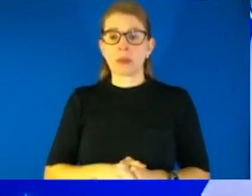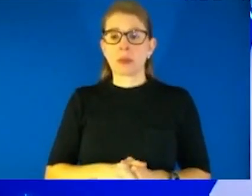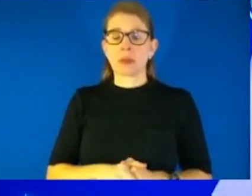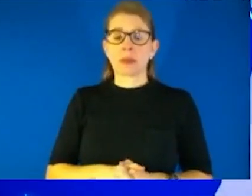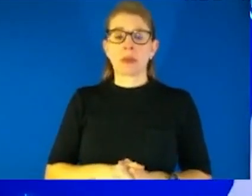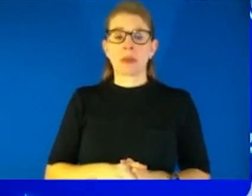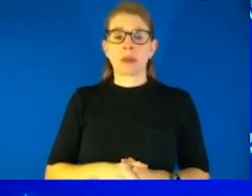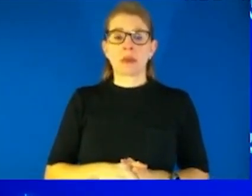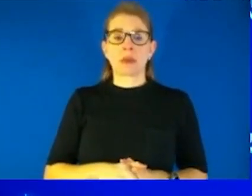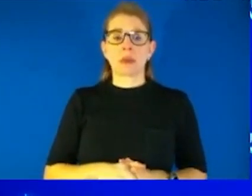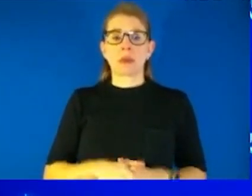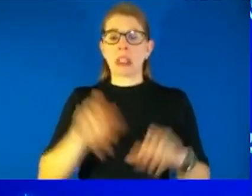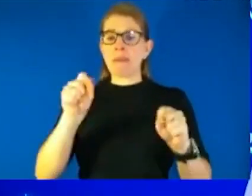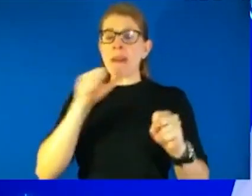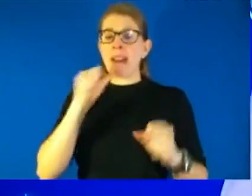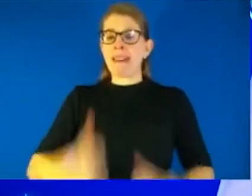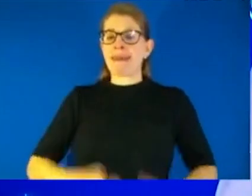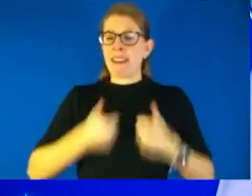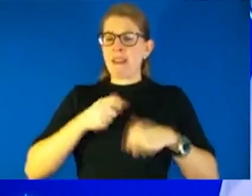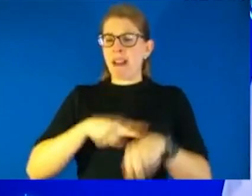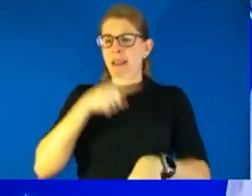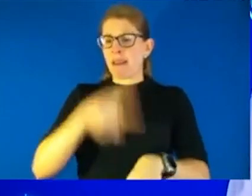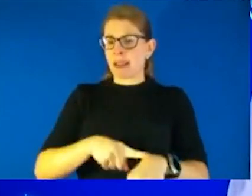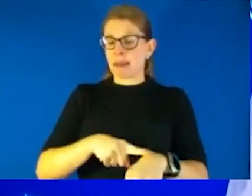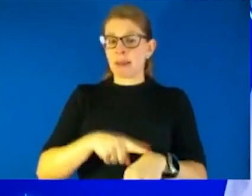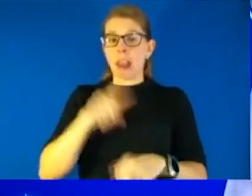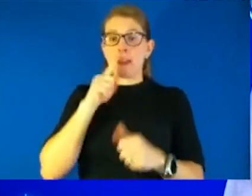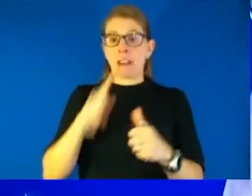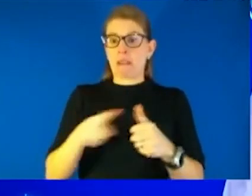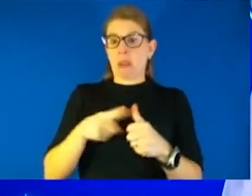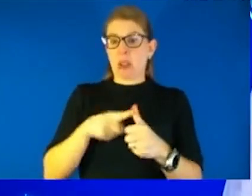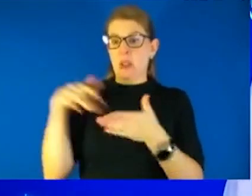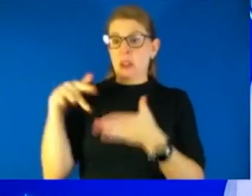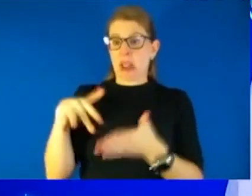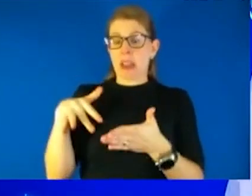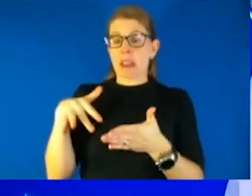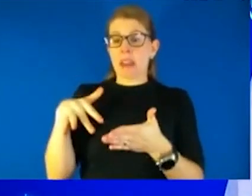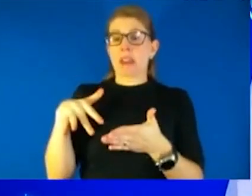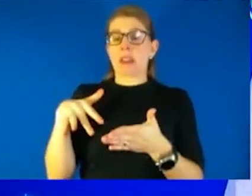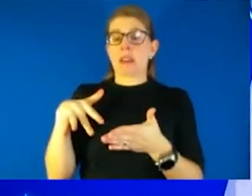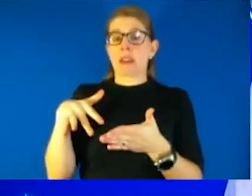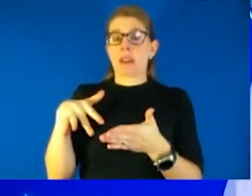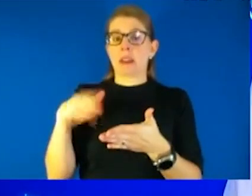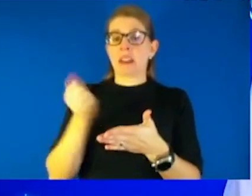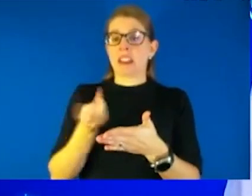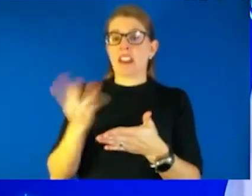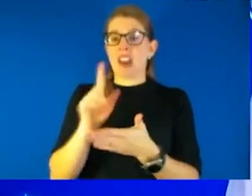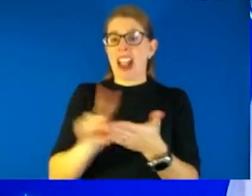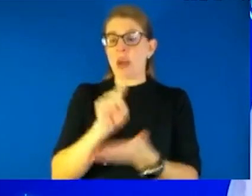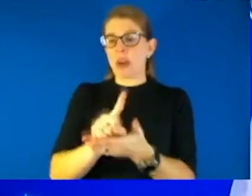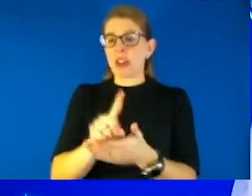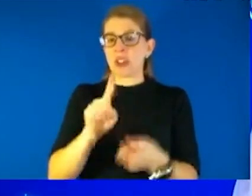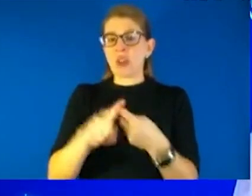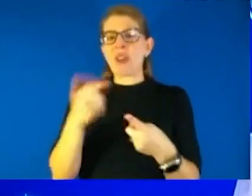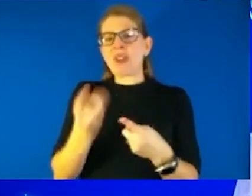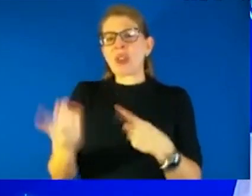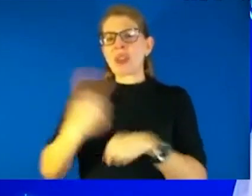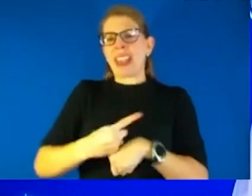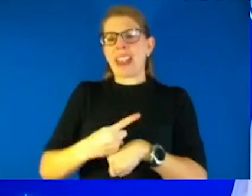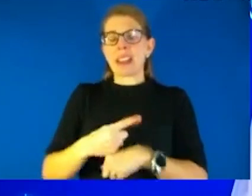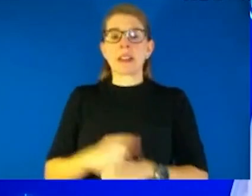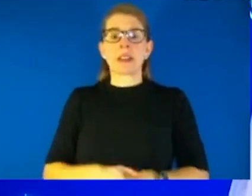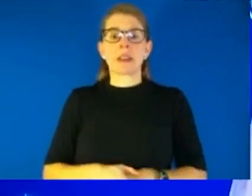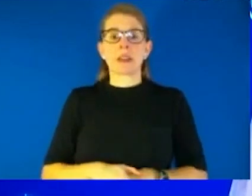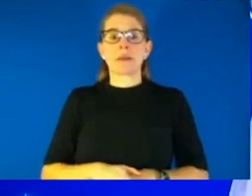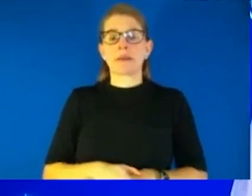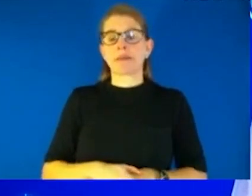doesn't live too long. I think initial studies worked on several hours to a couple days and depending